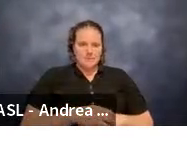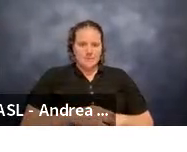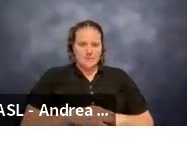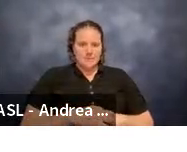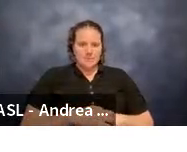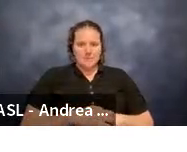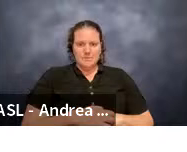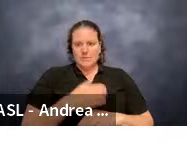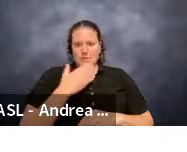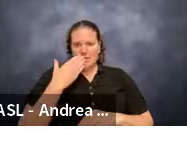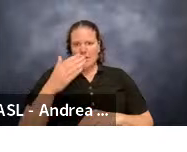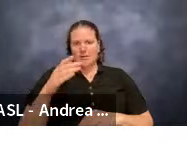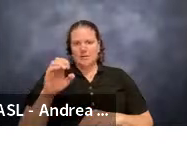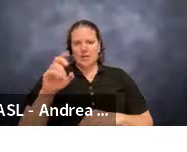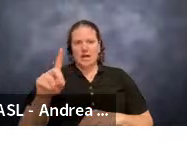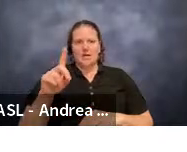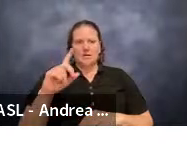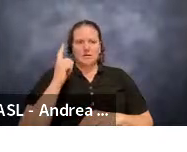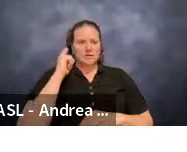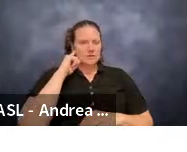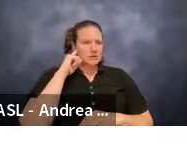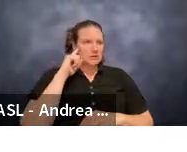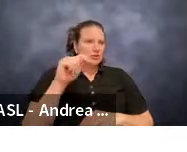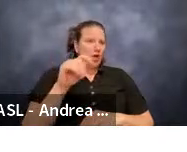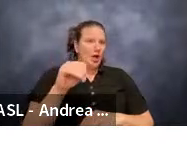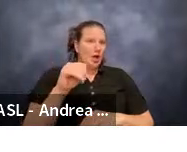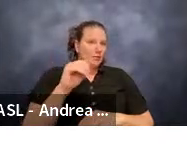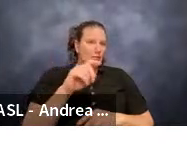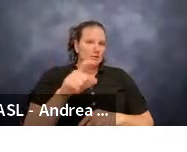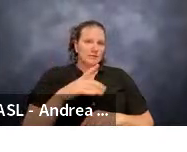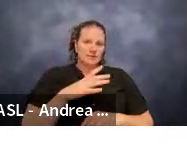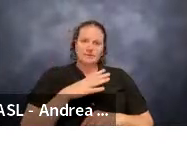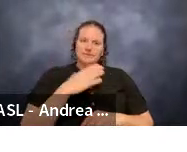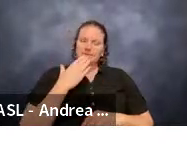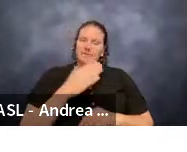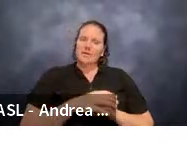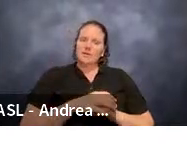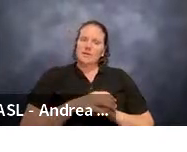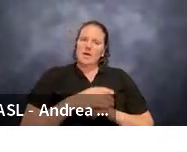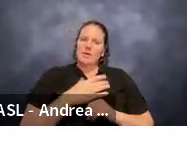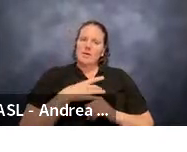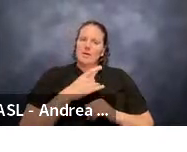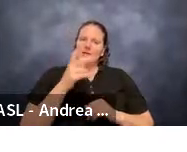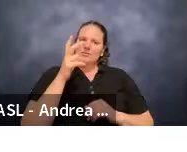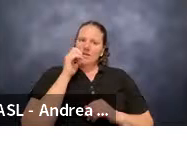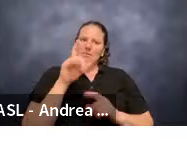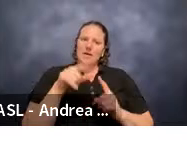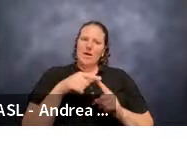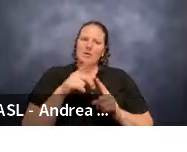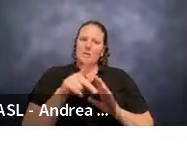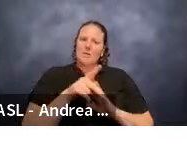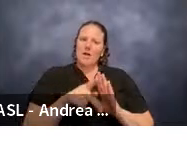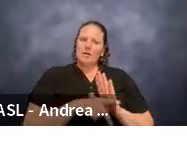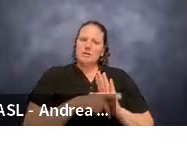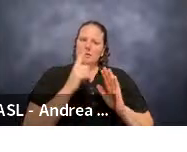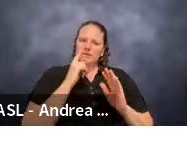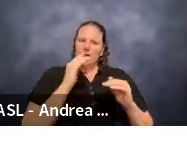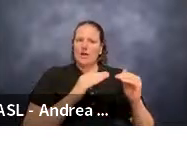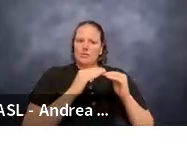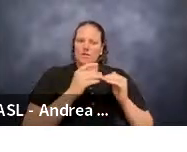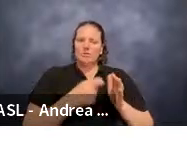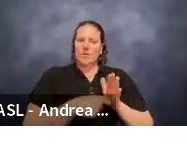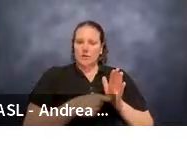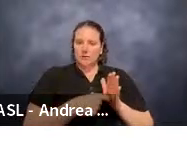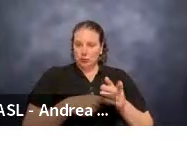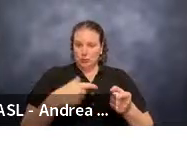Thanks, Ed. It looks like Tom has a question. Thank you. I'd like to hear about your policies for equity pricing. Do